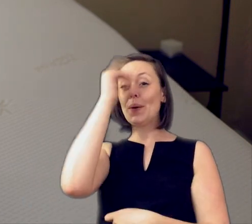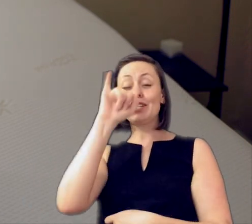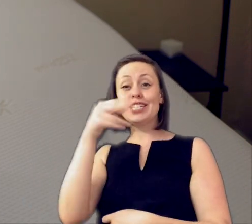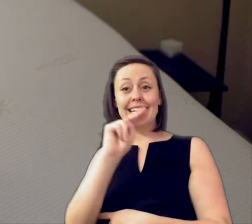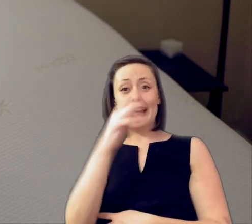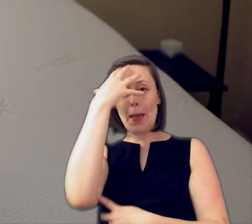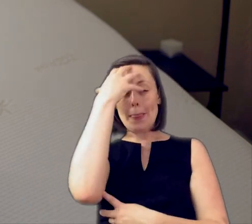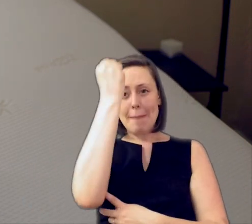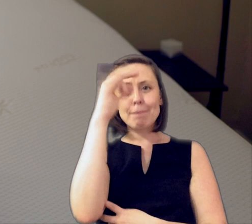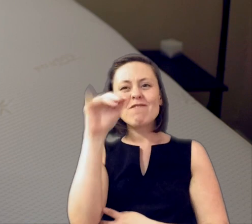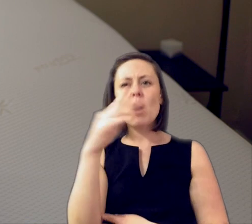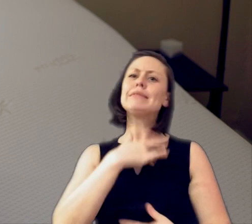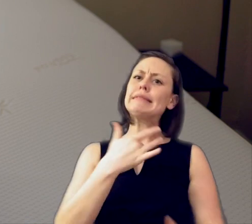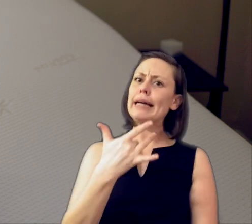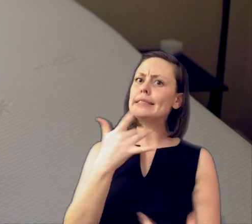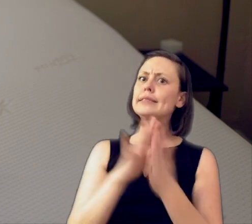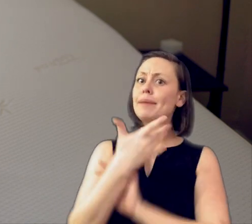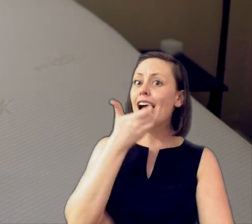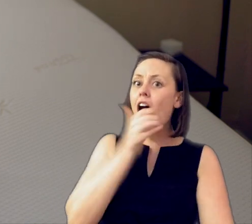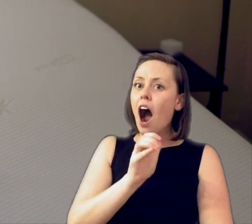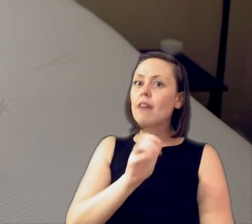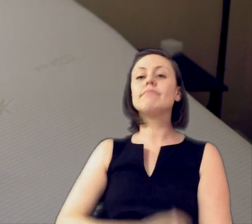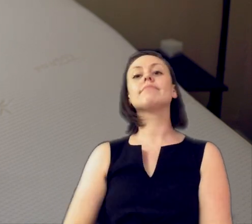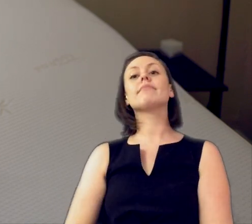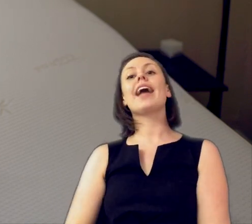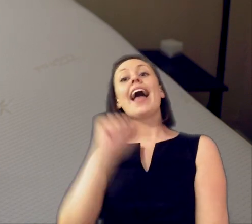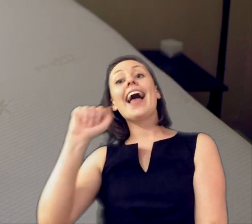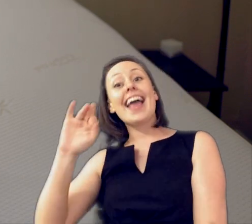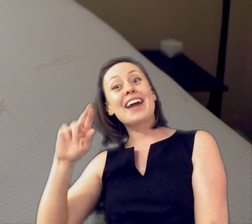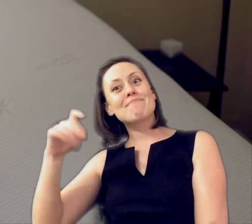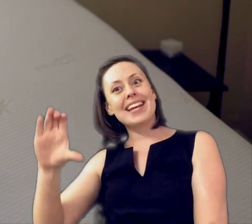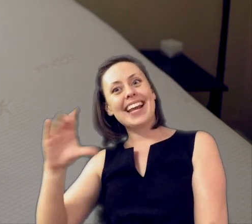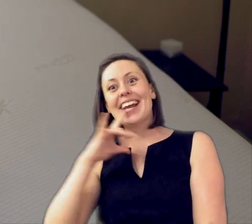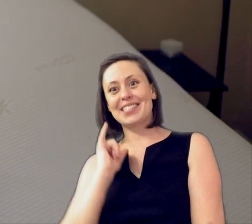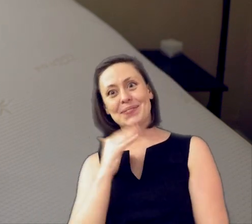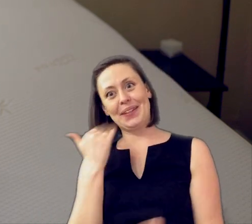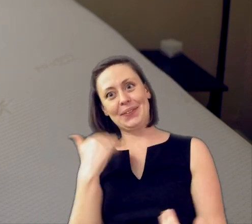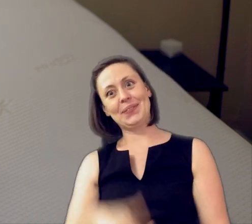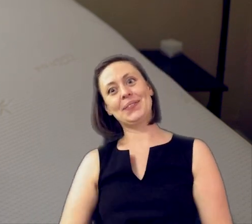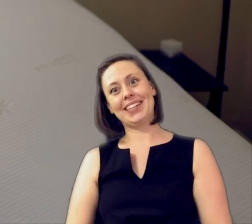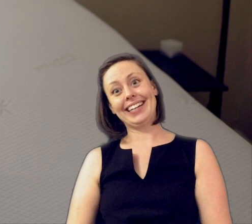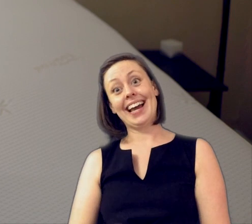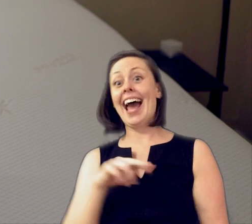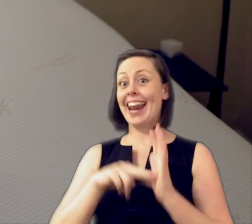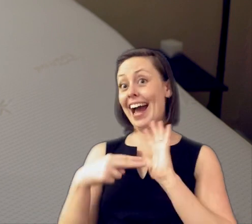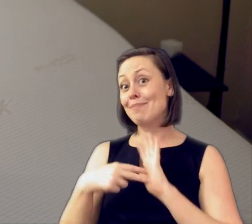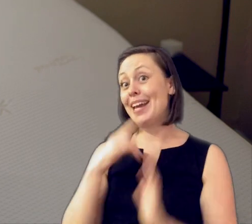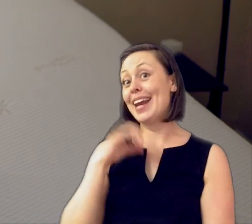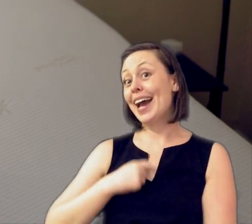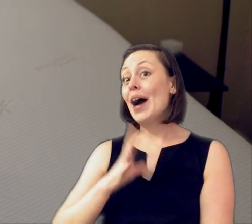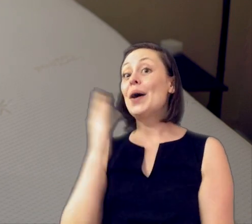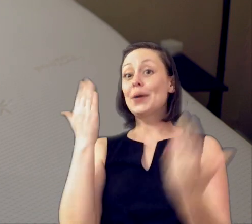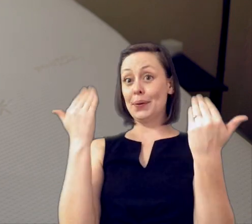Jason, memory foam tends to run hot, and AirPedic is really cool. And I mean cool